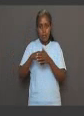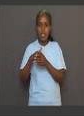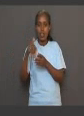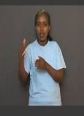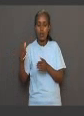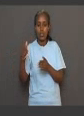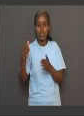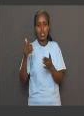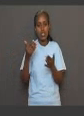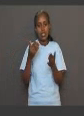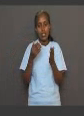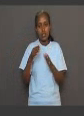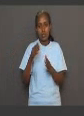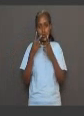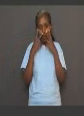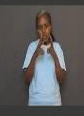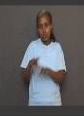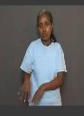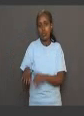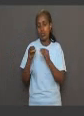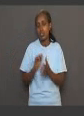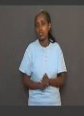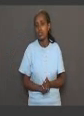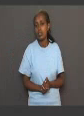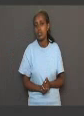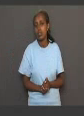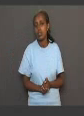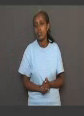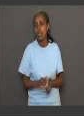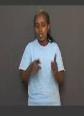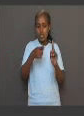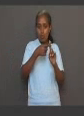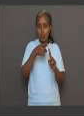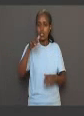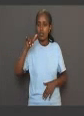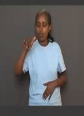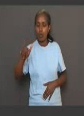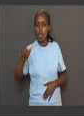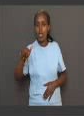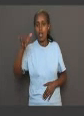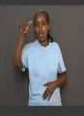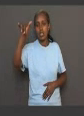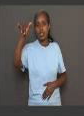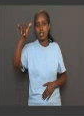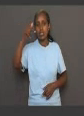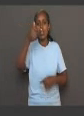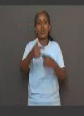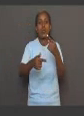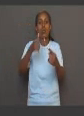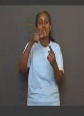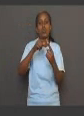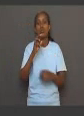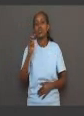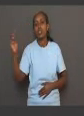you, students. The positive y-axis goes to the